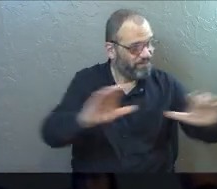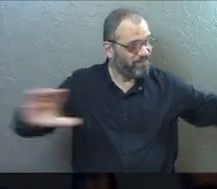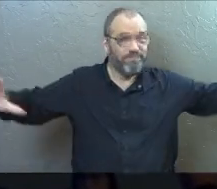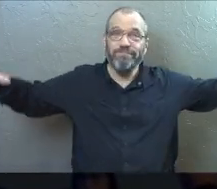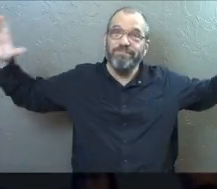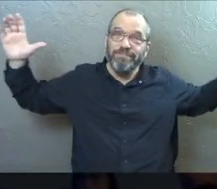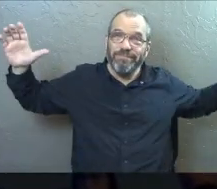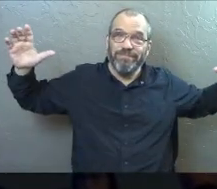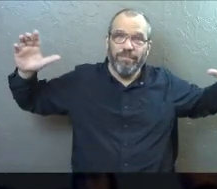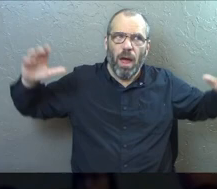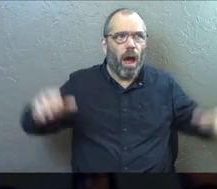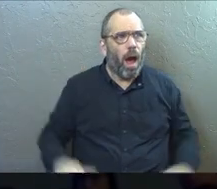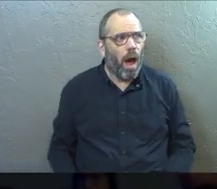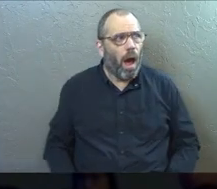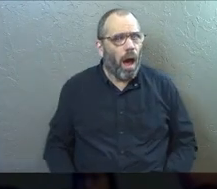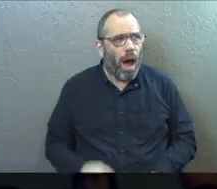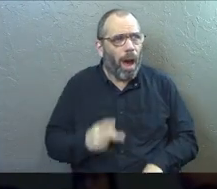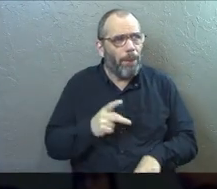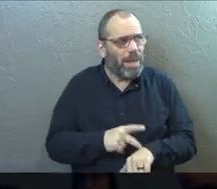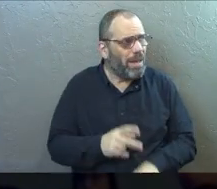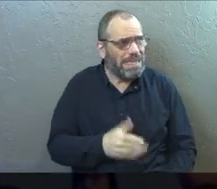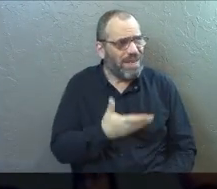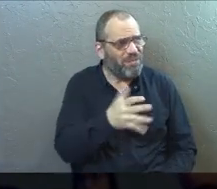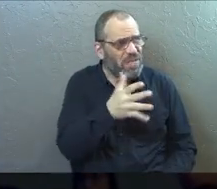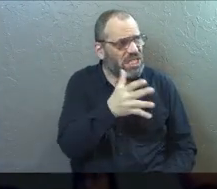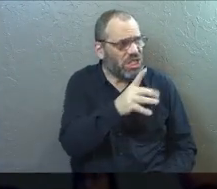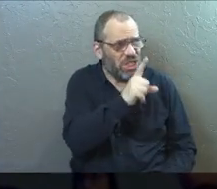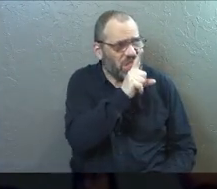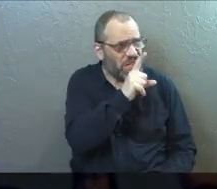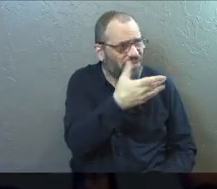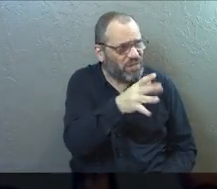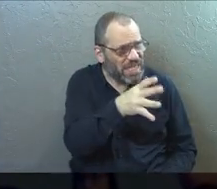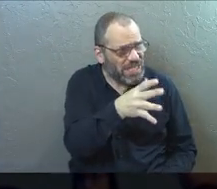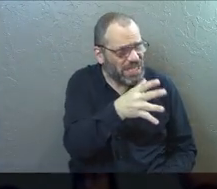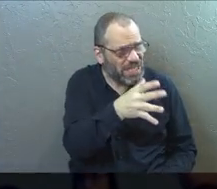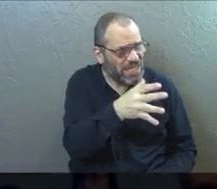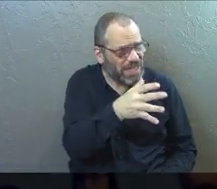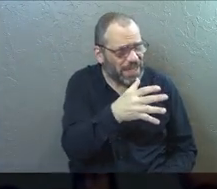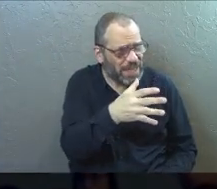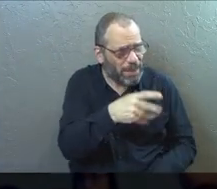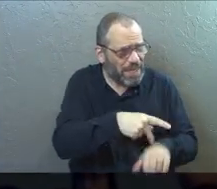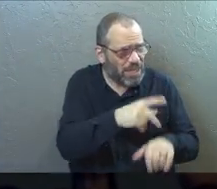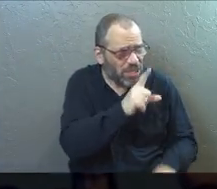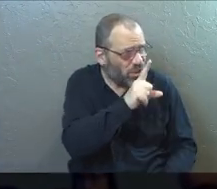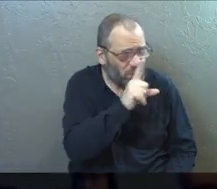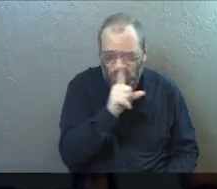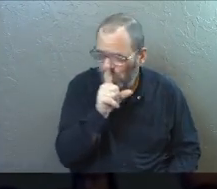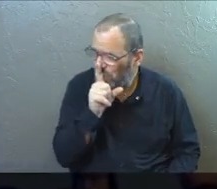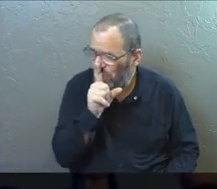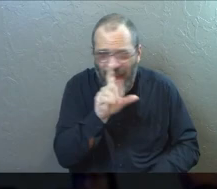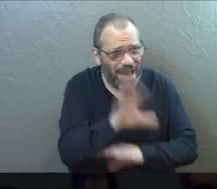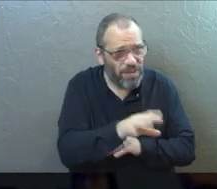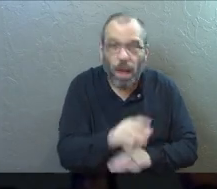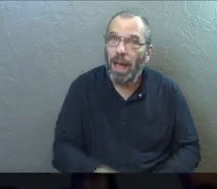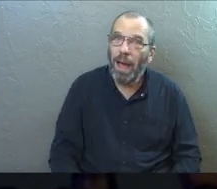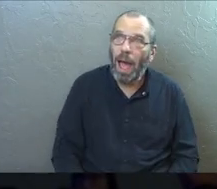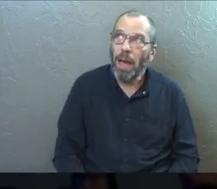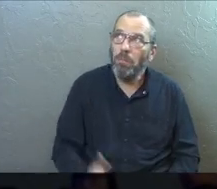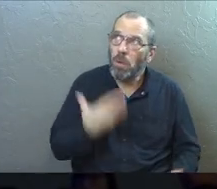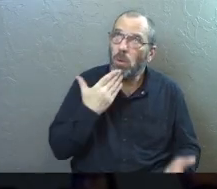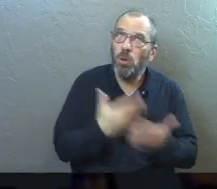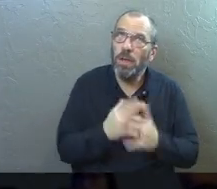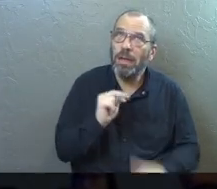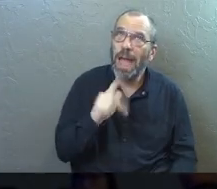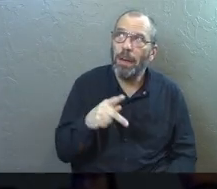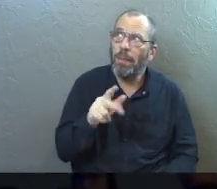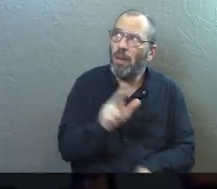cross. Peter, why are you doing, Peter needs a nap. You know what I mean? Like, why are you so frustrated? In the middle of the afternoon, actually would be a good nap time, right?